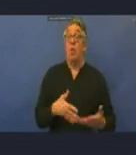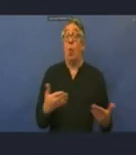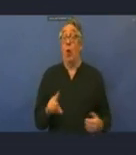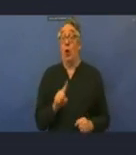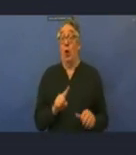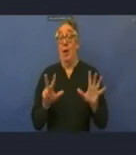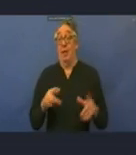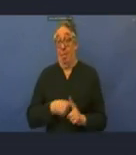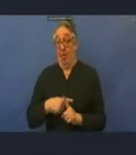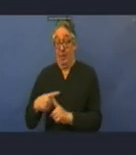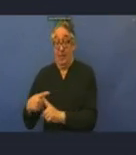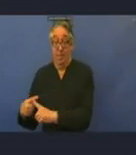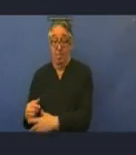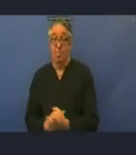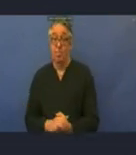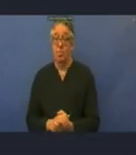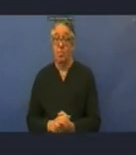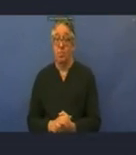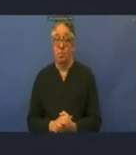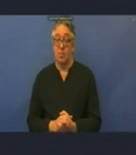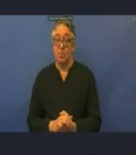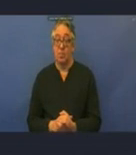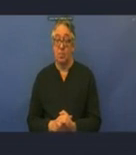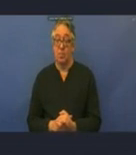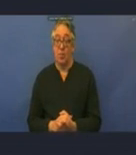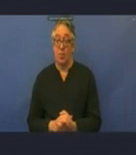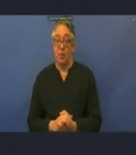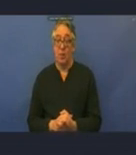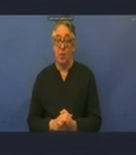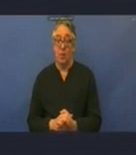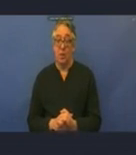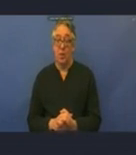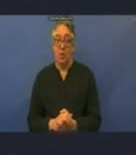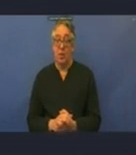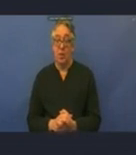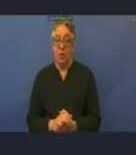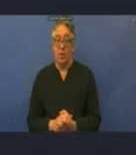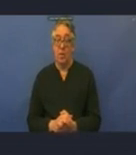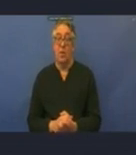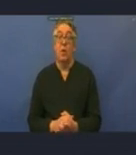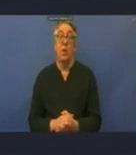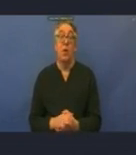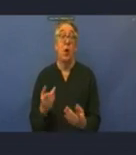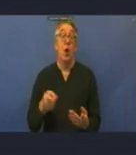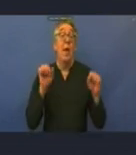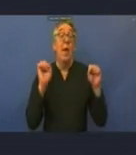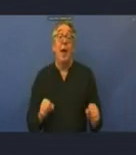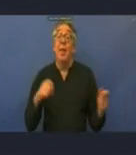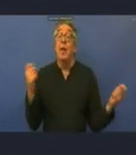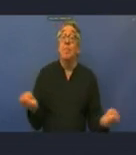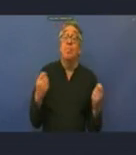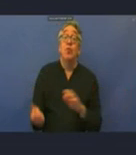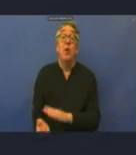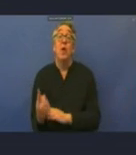Here are the different types of events that that you will have to choose from. First of all, you have the European-wide